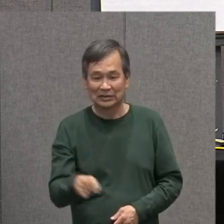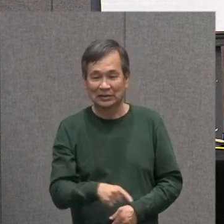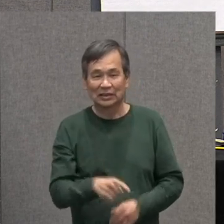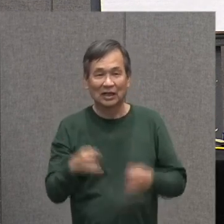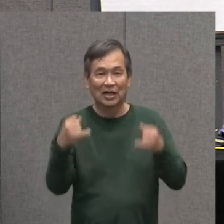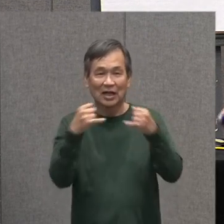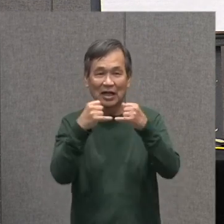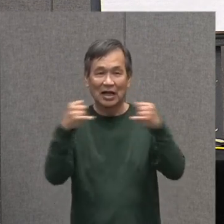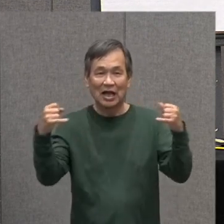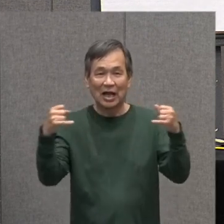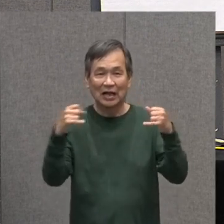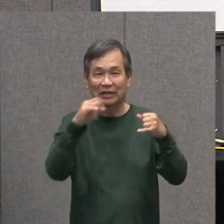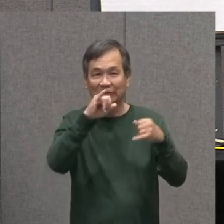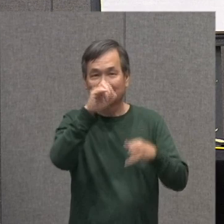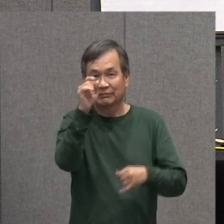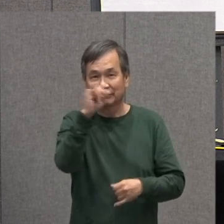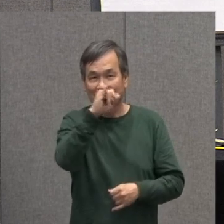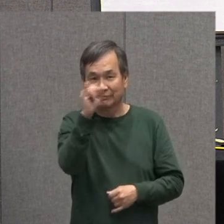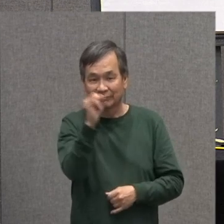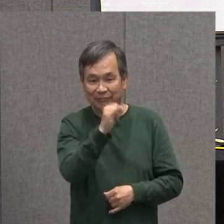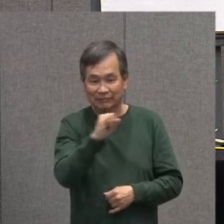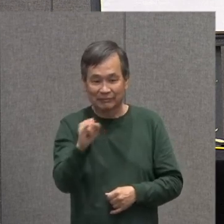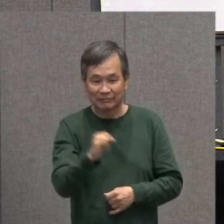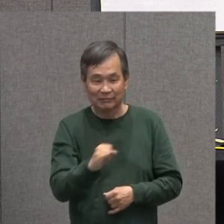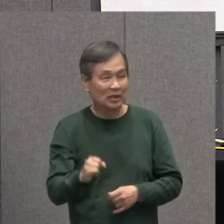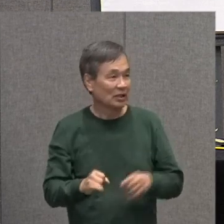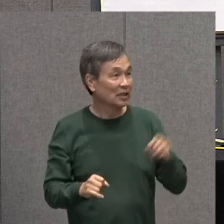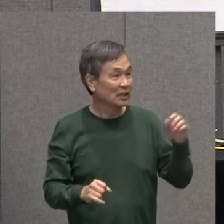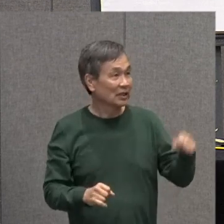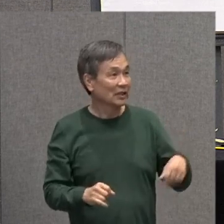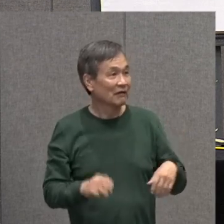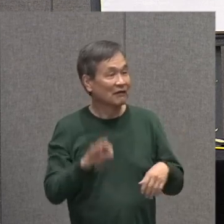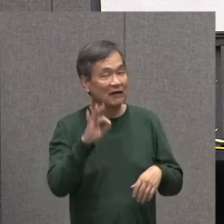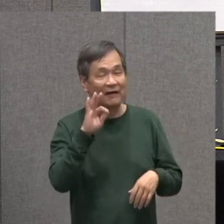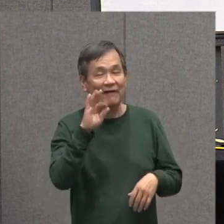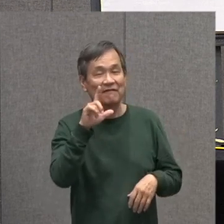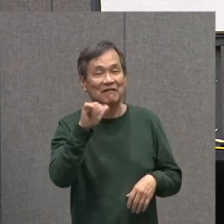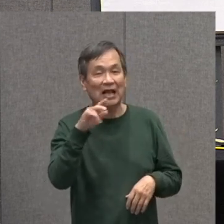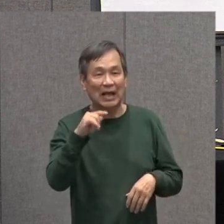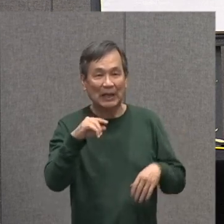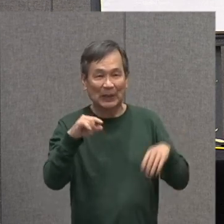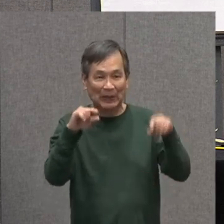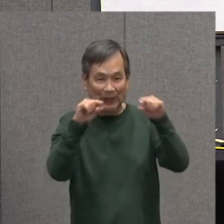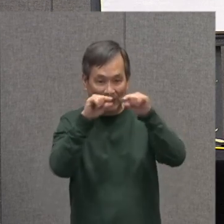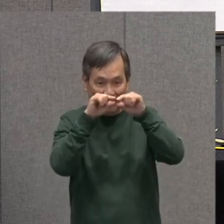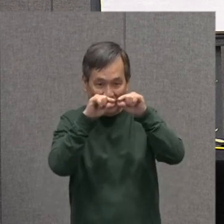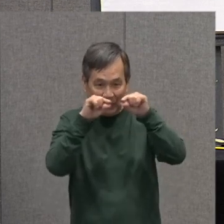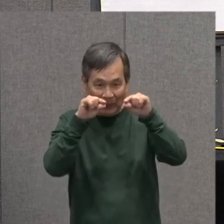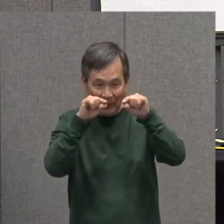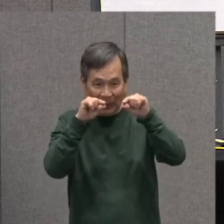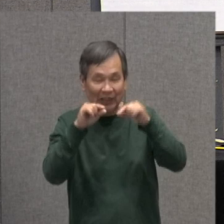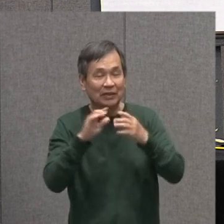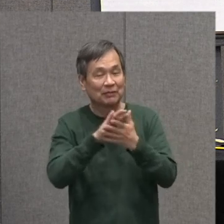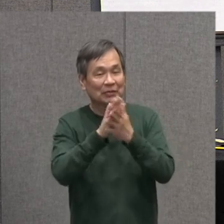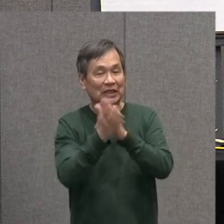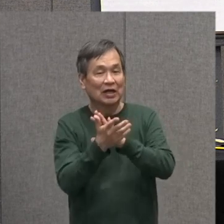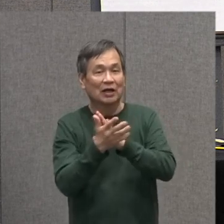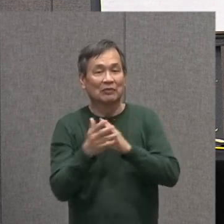huh? Yes. Something that starts out so flat. That's right. Becomes something that is so 3D. I like